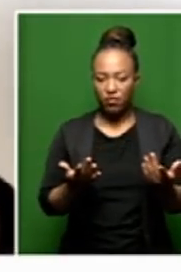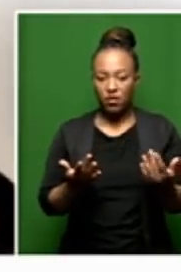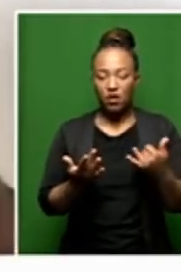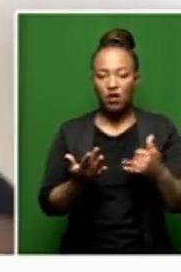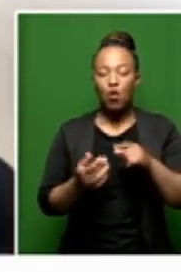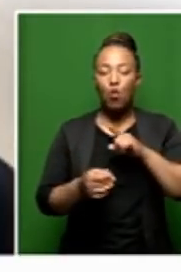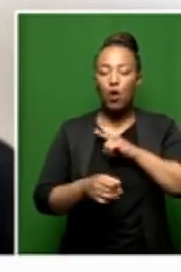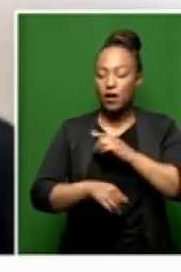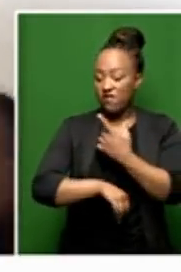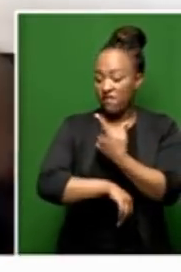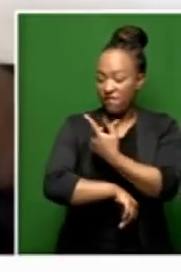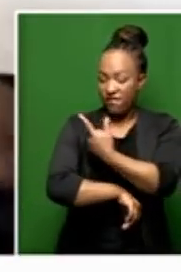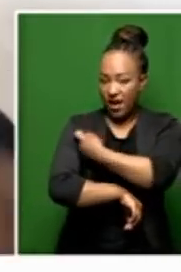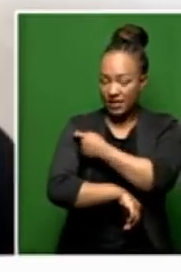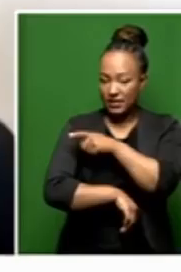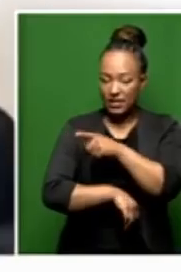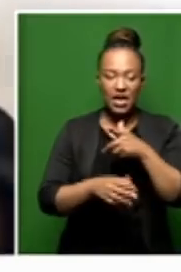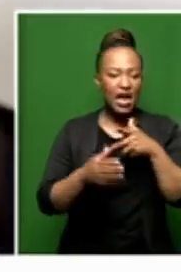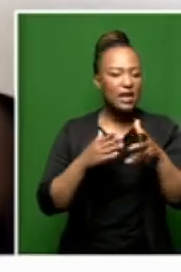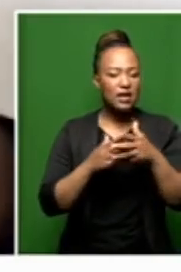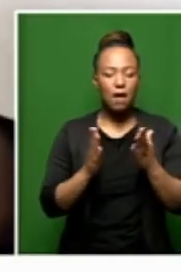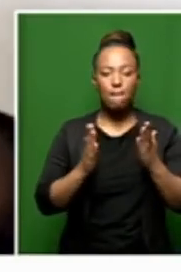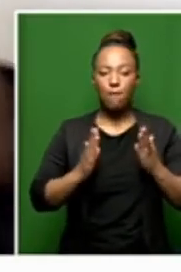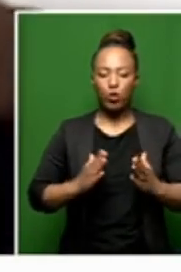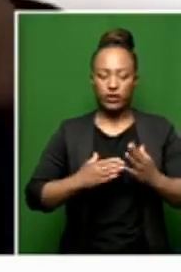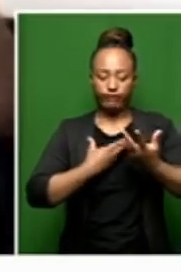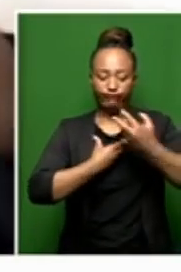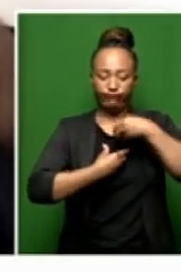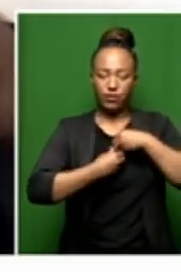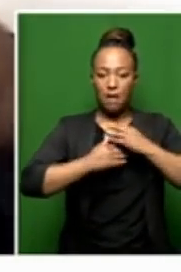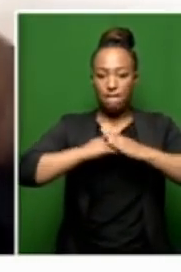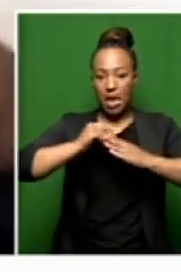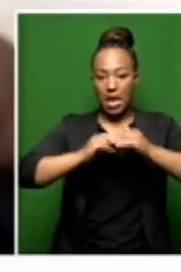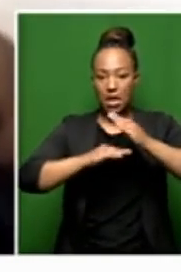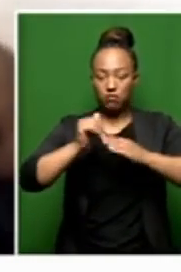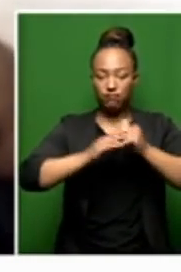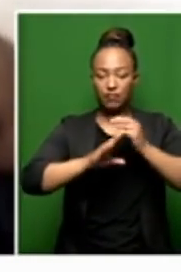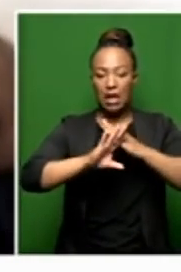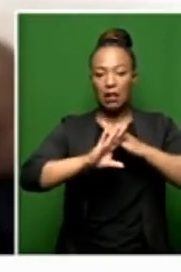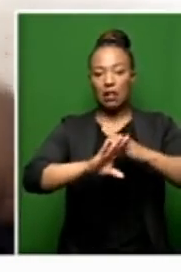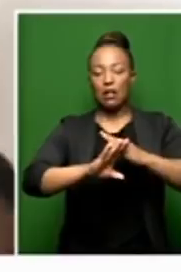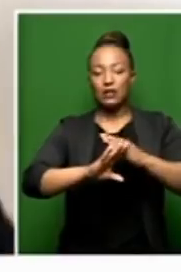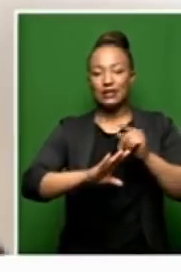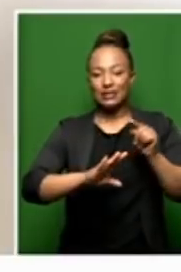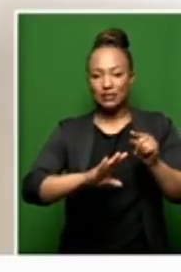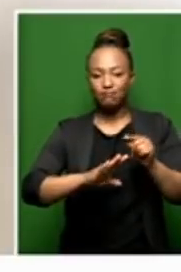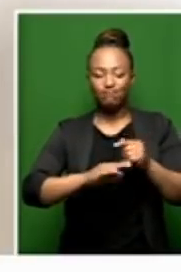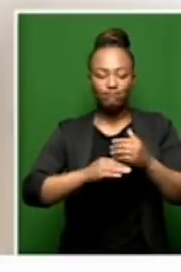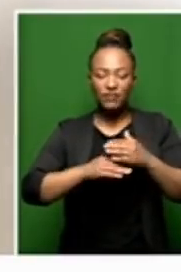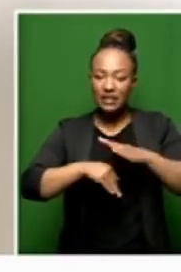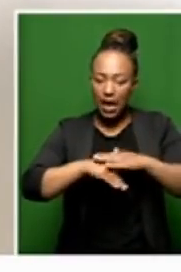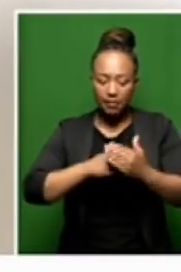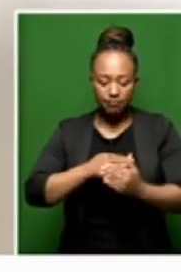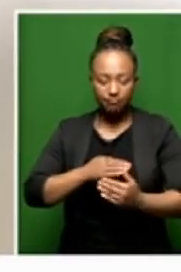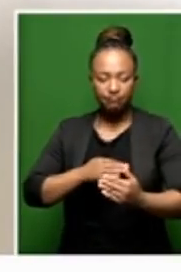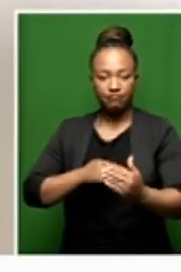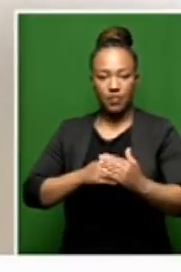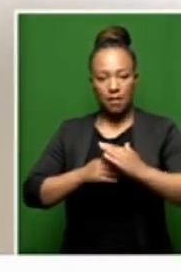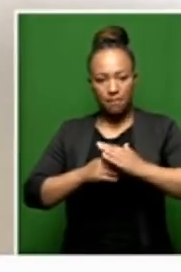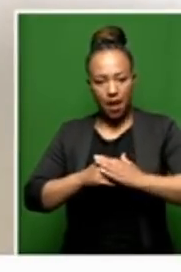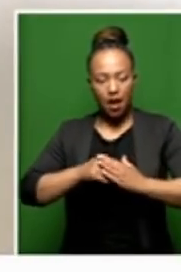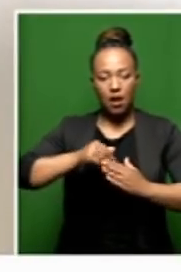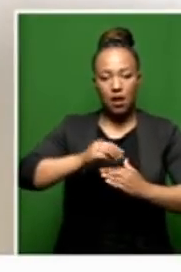vaccine also, when it puts an immunity, any immunity that is built, weans off with time. And that is the reality of